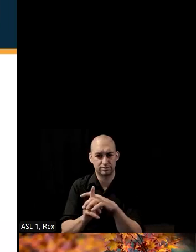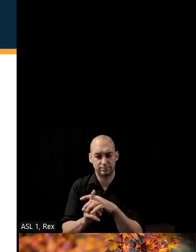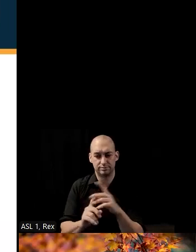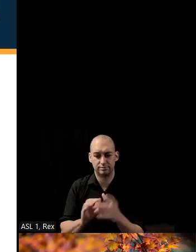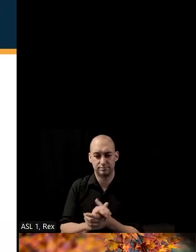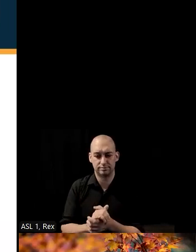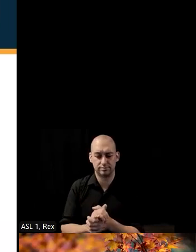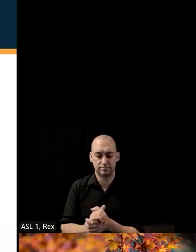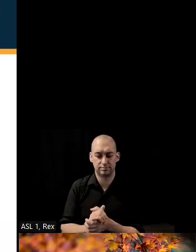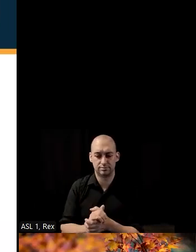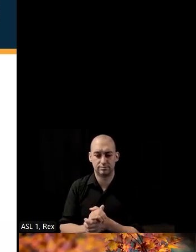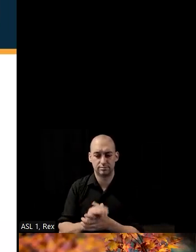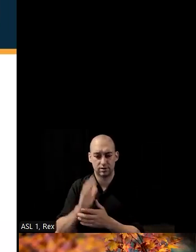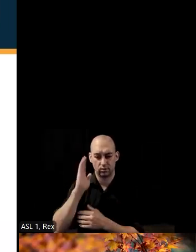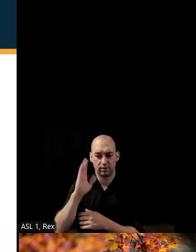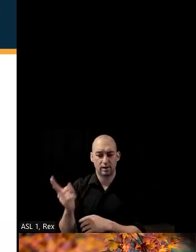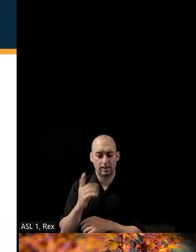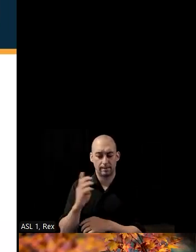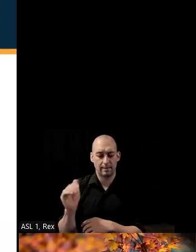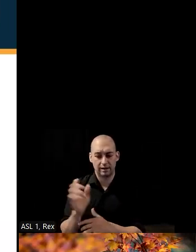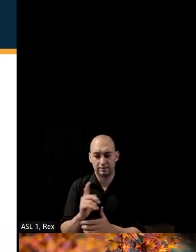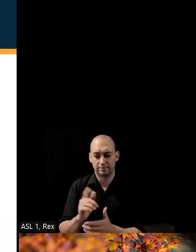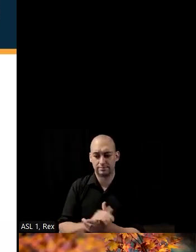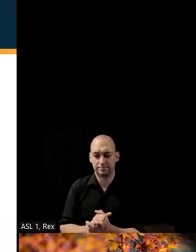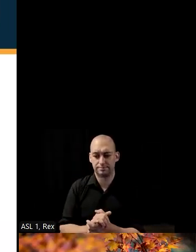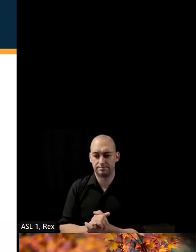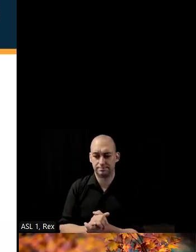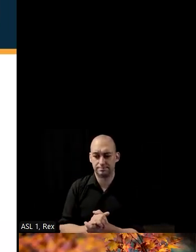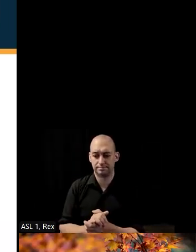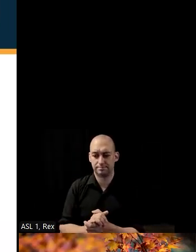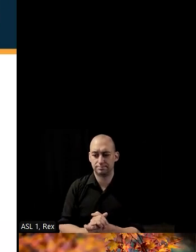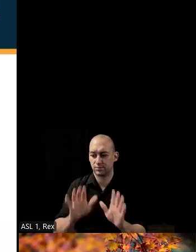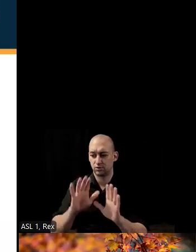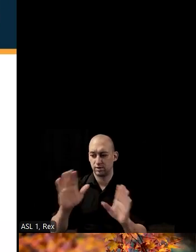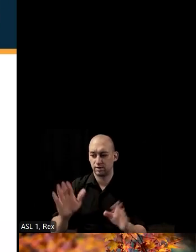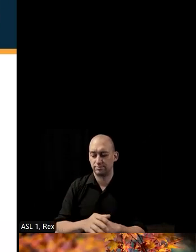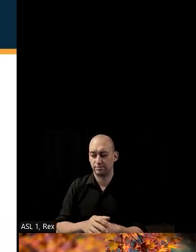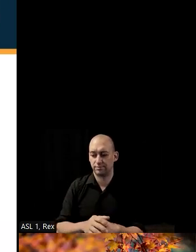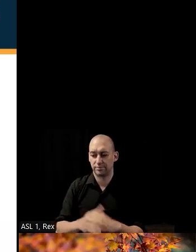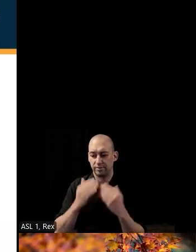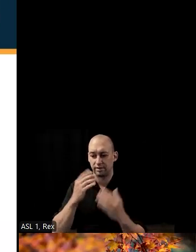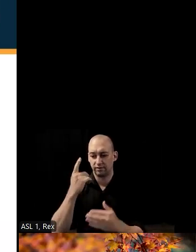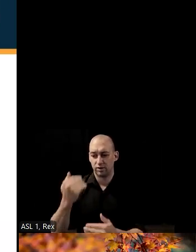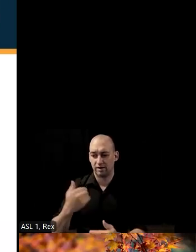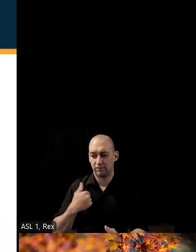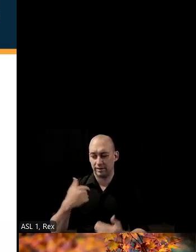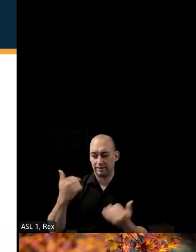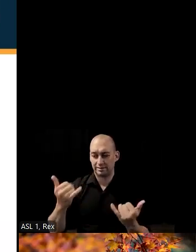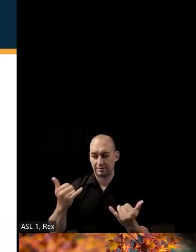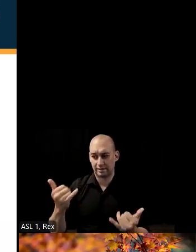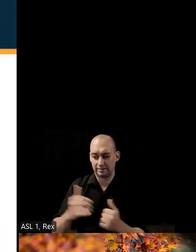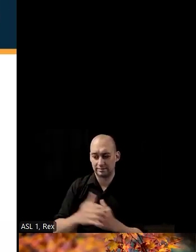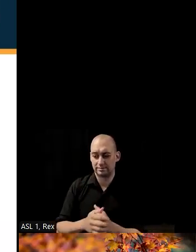went away, but they're going to be right back. Here they are. Excellent. Well, terrific. And thank you for having me today. Yeah, I'd like